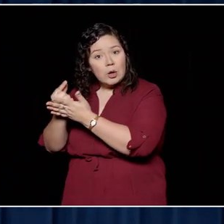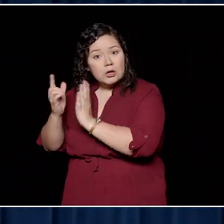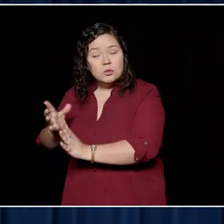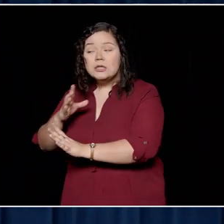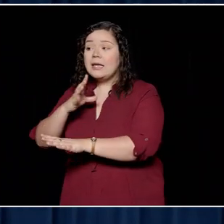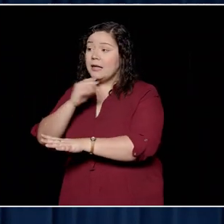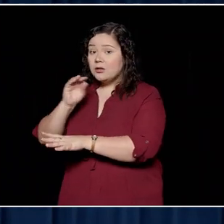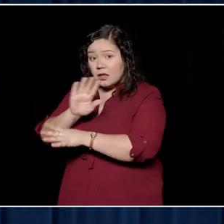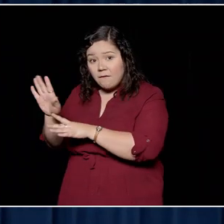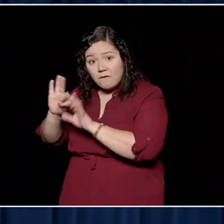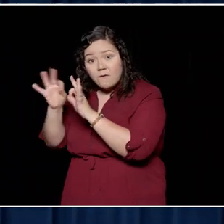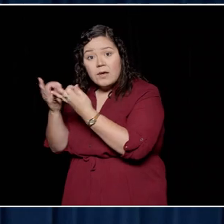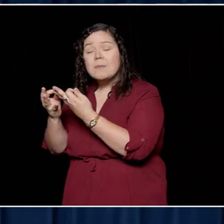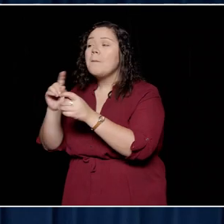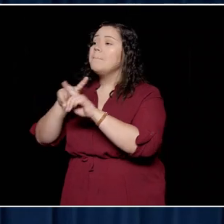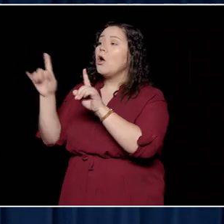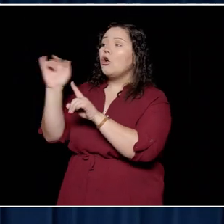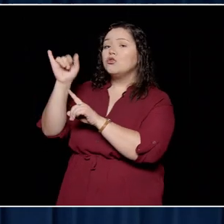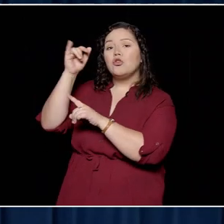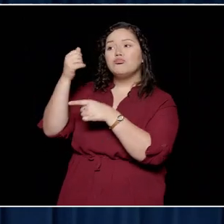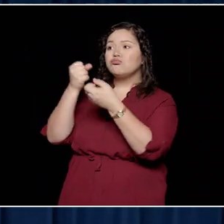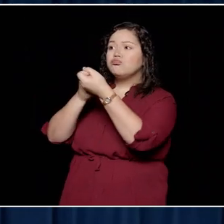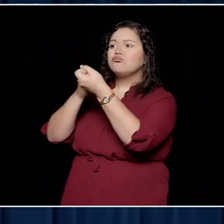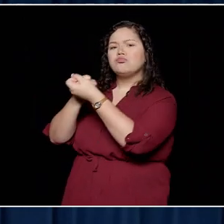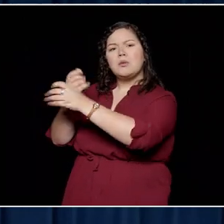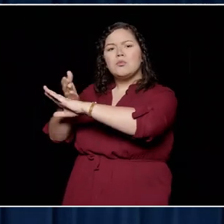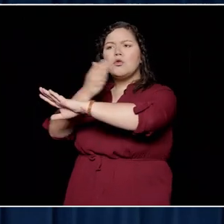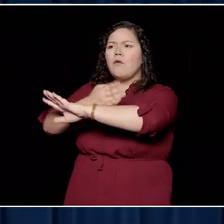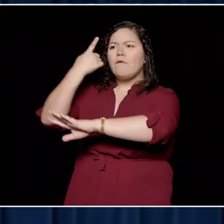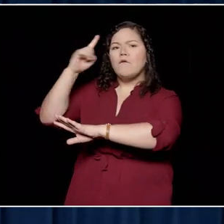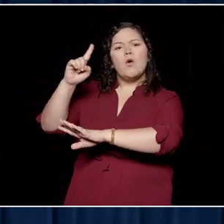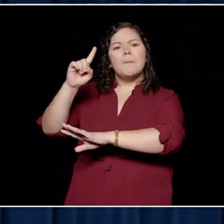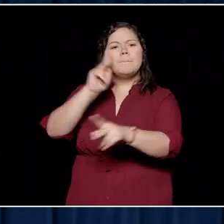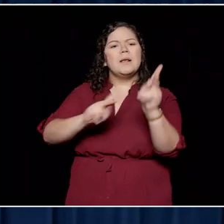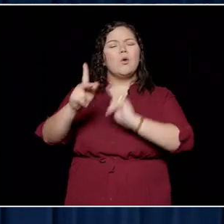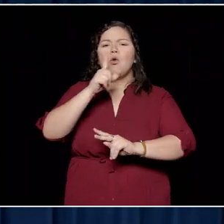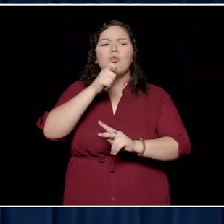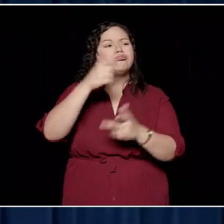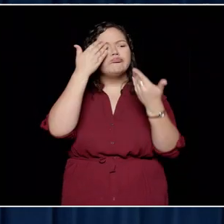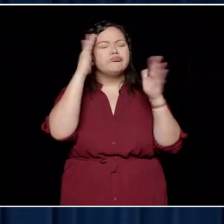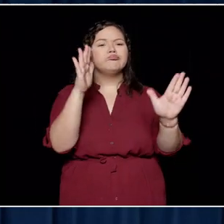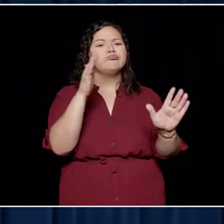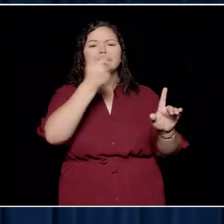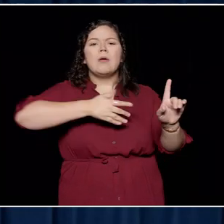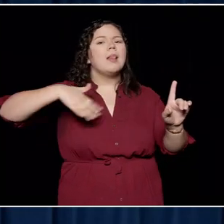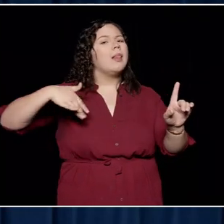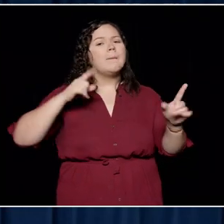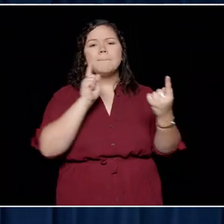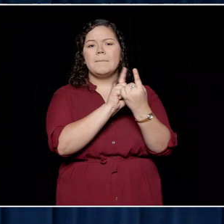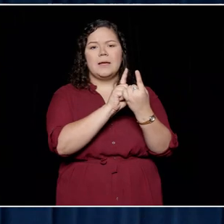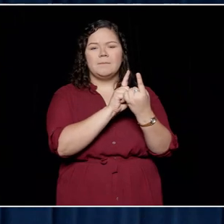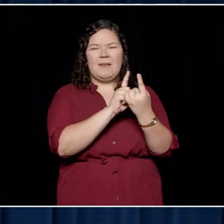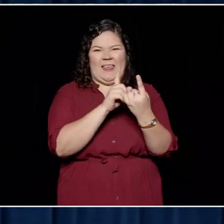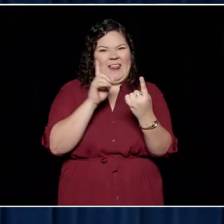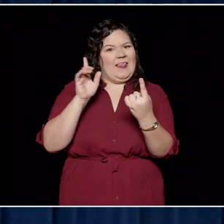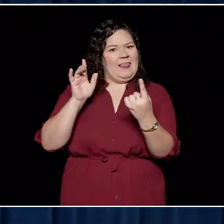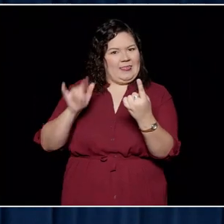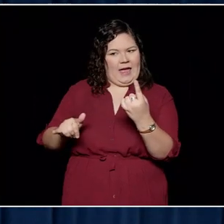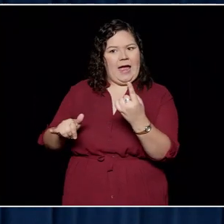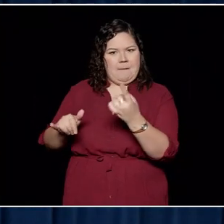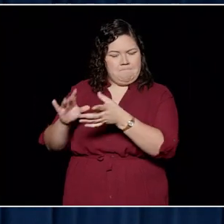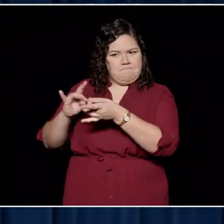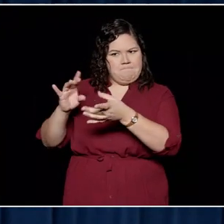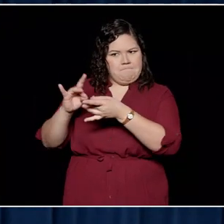ones, but also for people they might not even encounter. And that has become